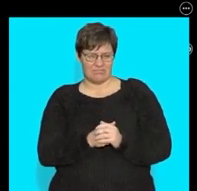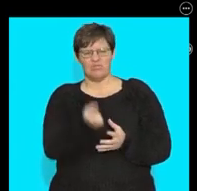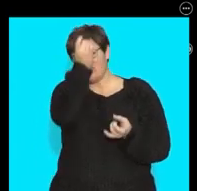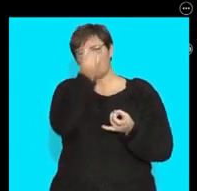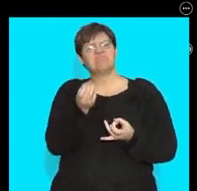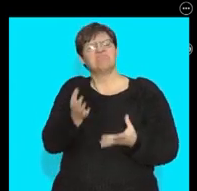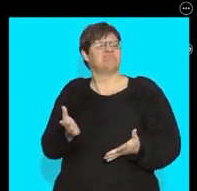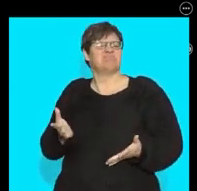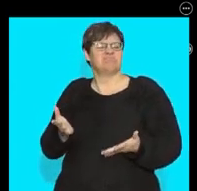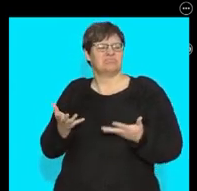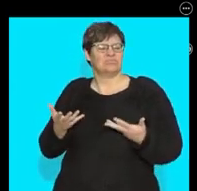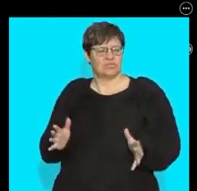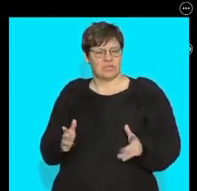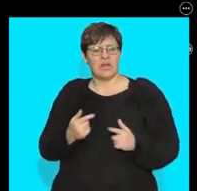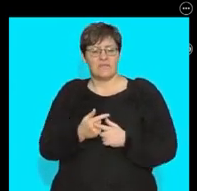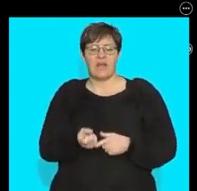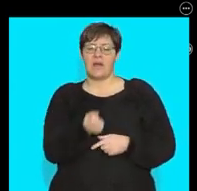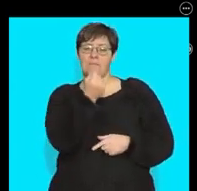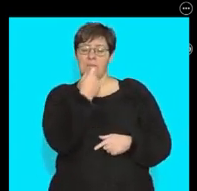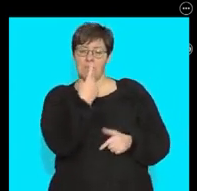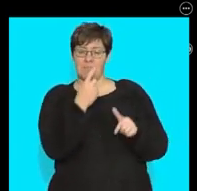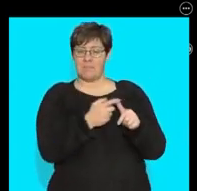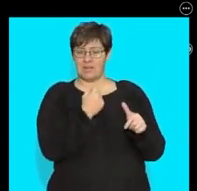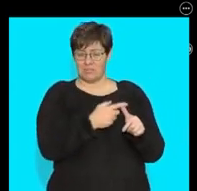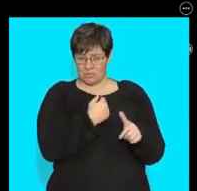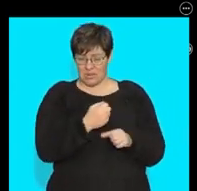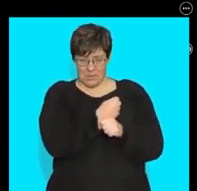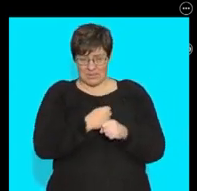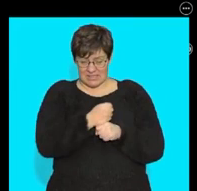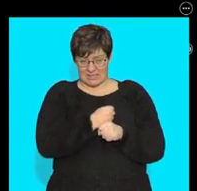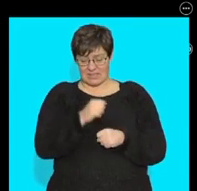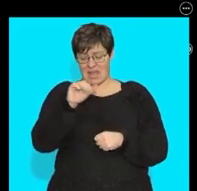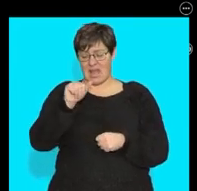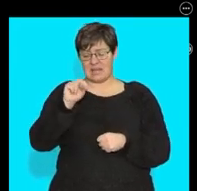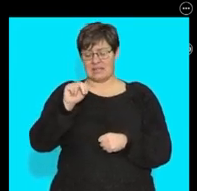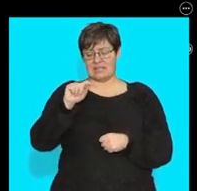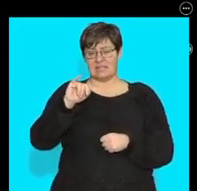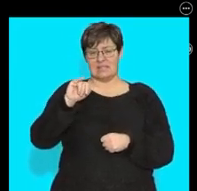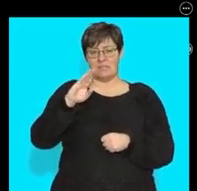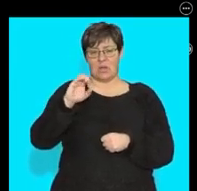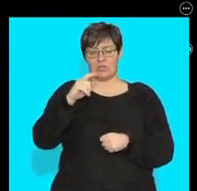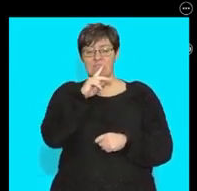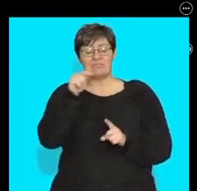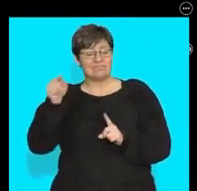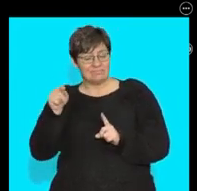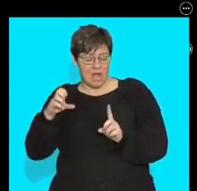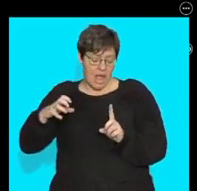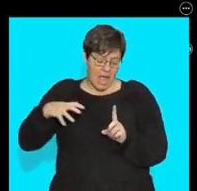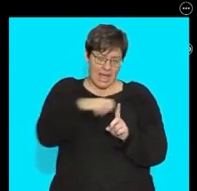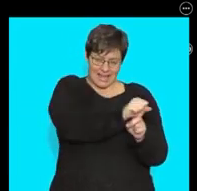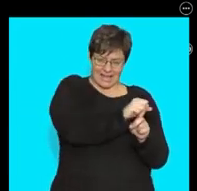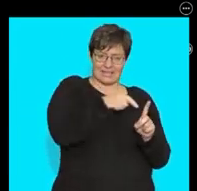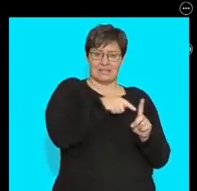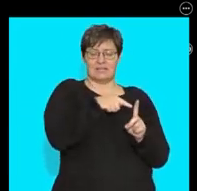interest, when you take an antibiotic, right, when you're sick, the antibiotic actually attacks